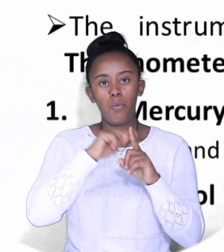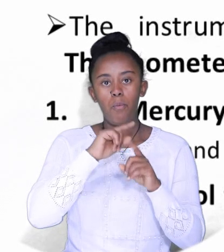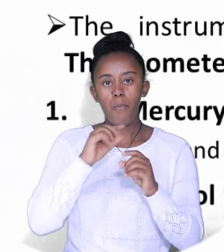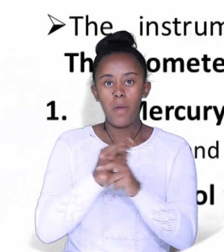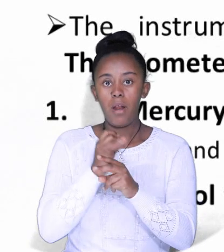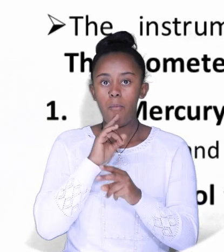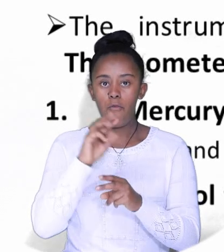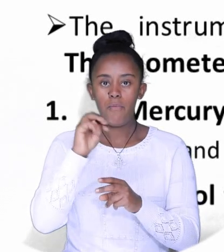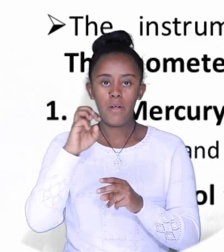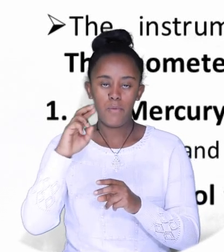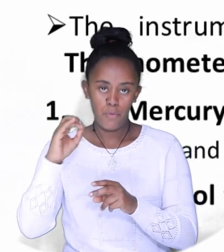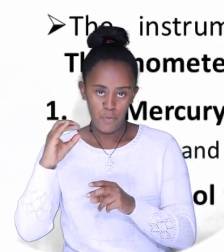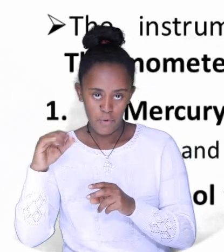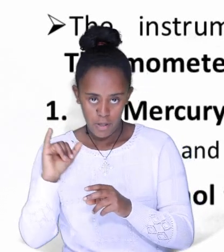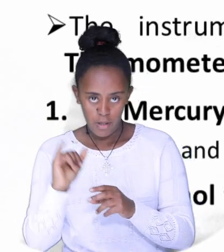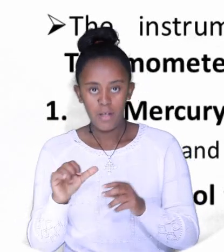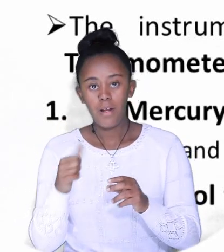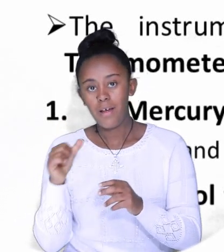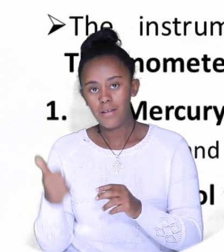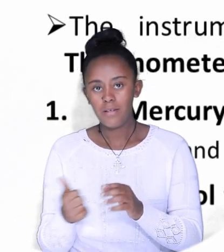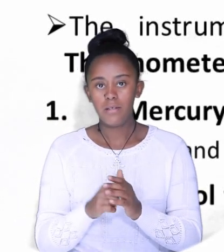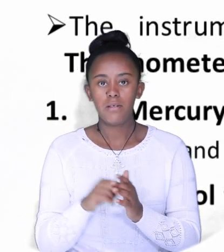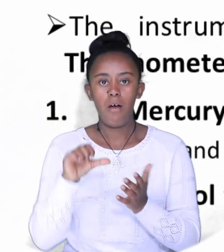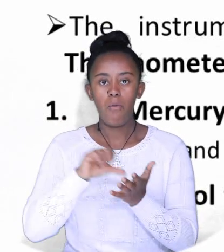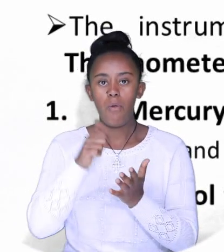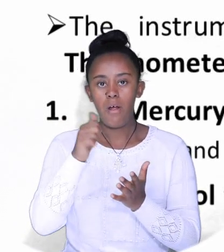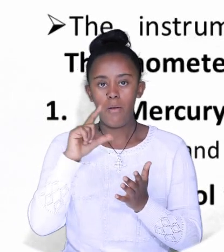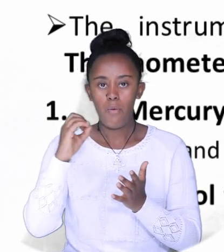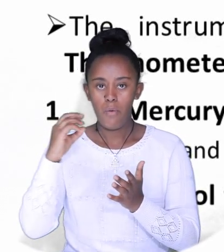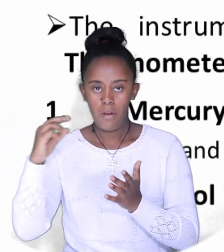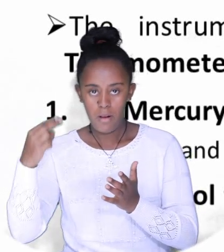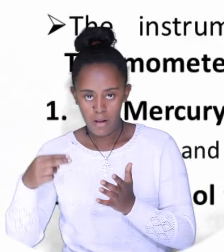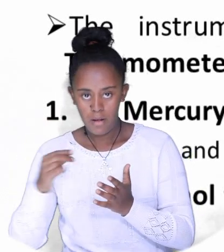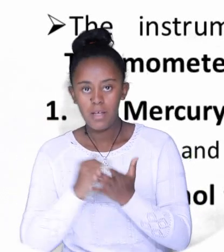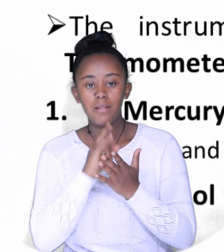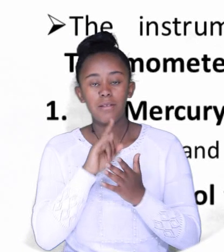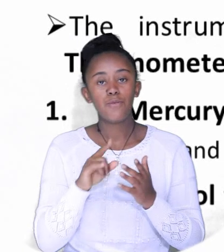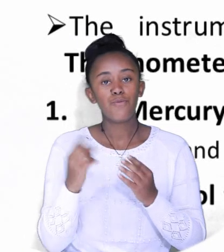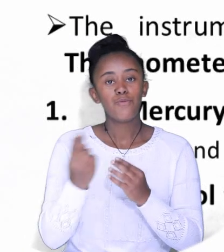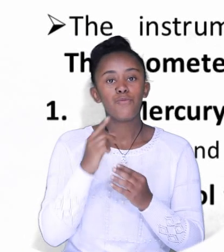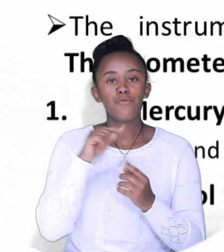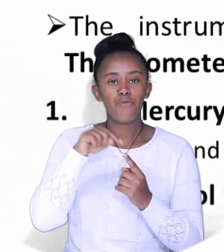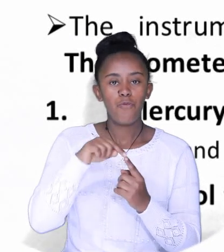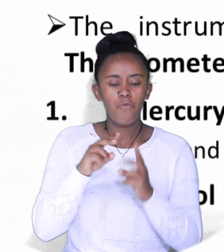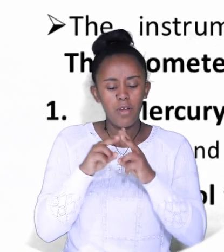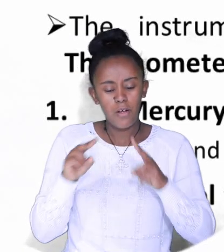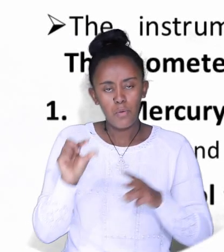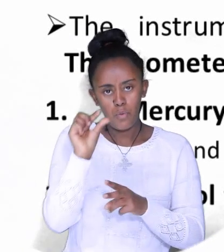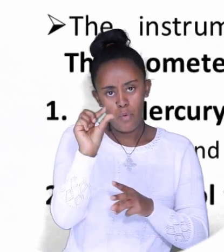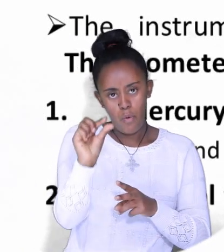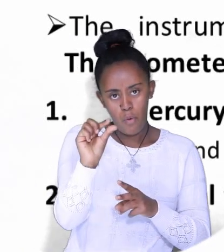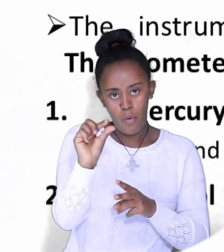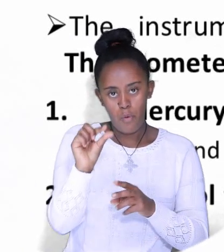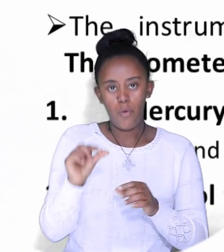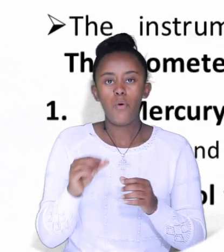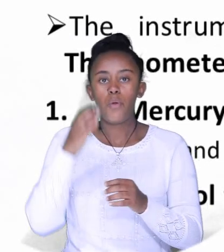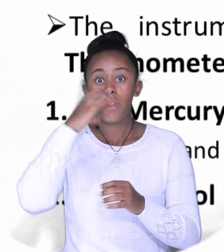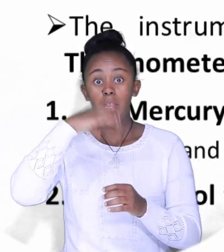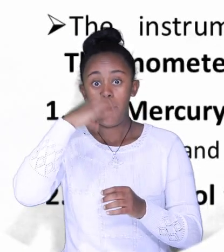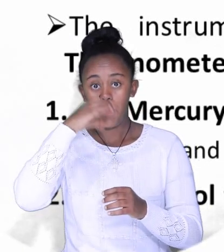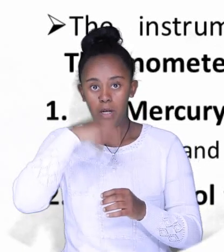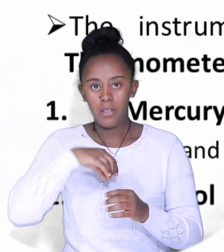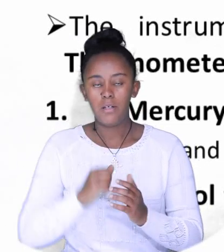mercury. And the other, alcohol thermometer. It is used to measure very low temperatures.